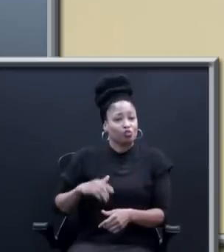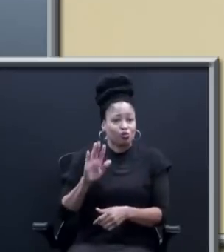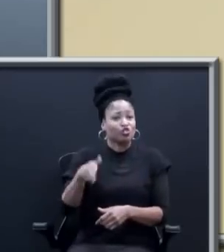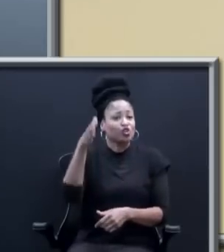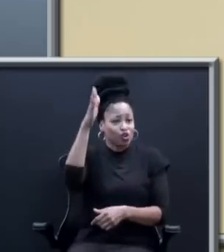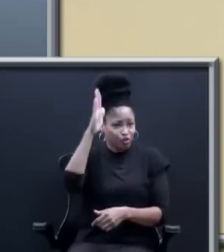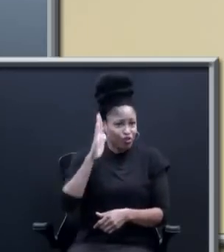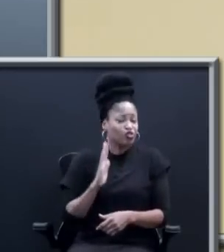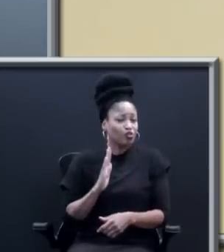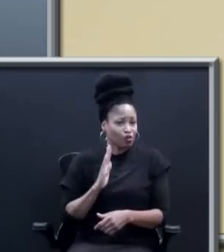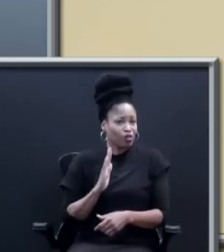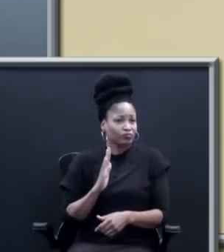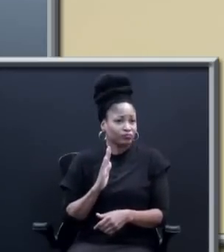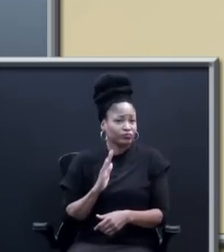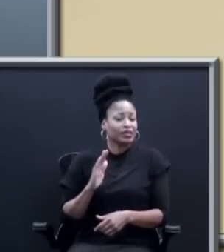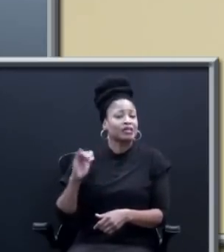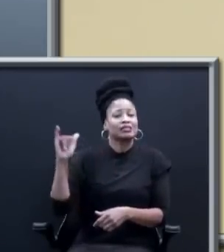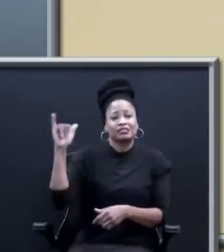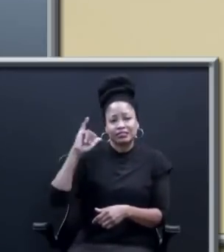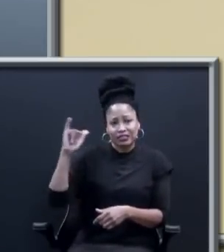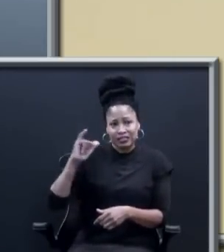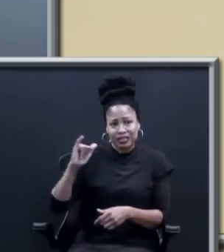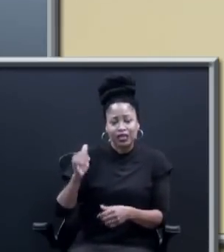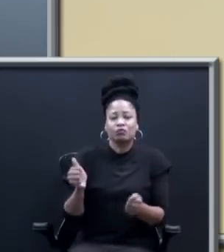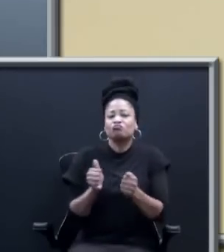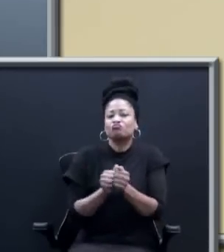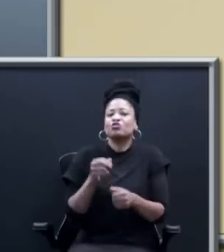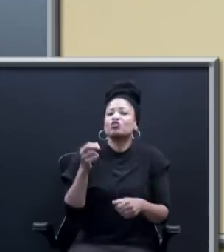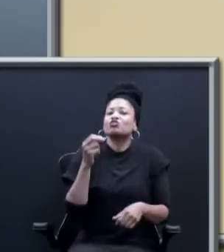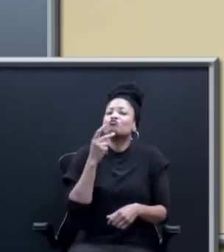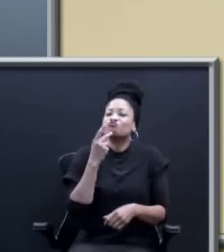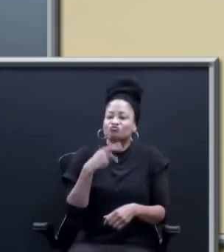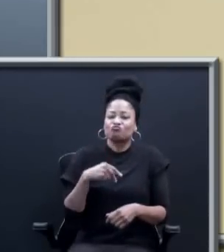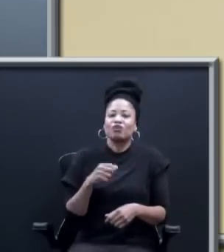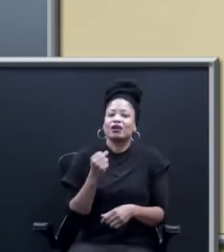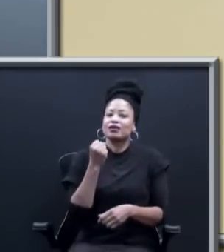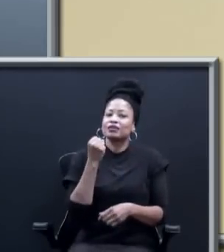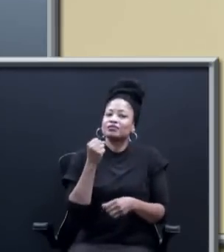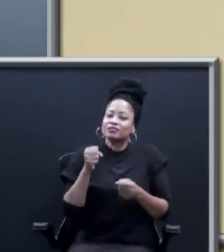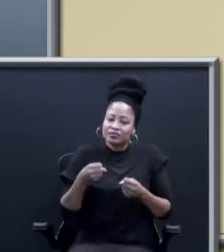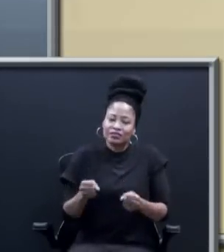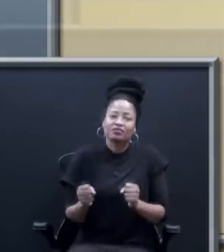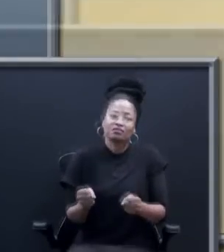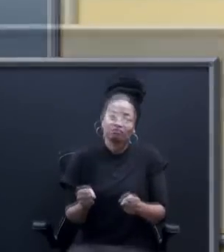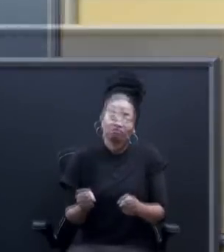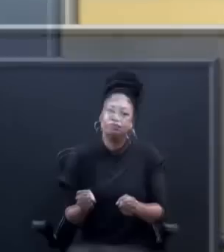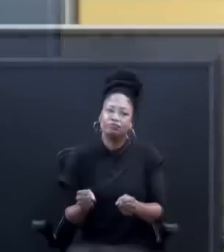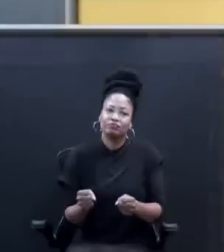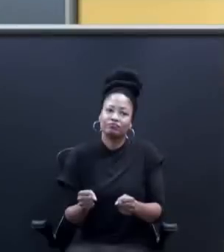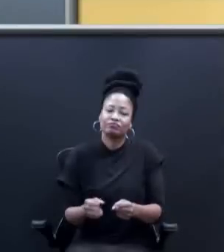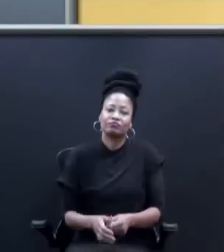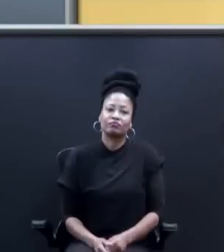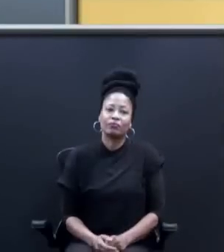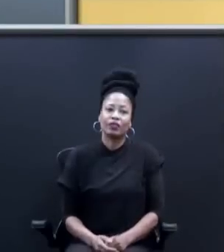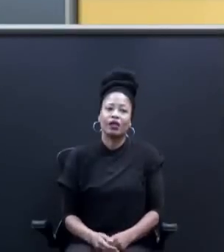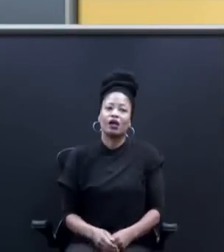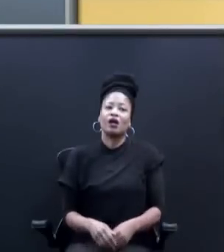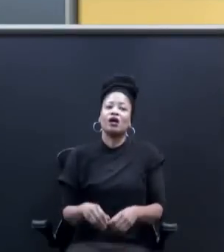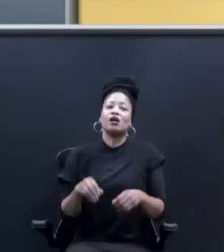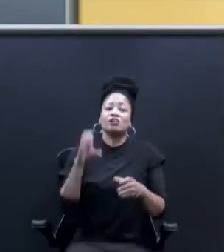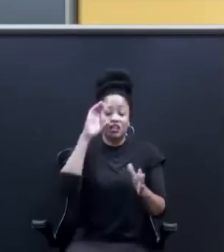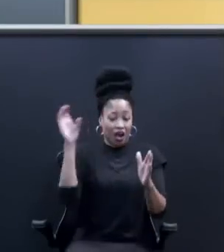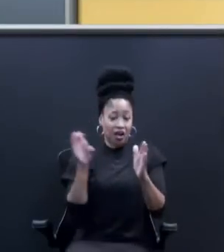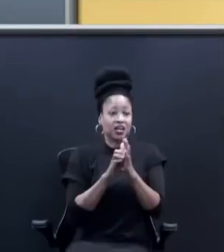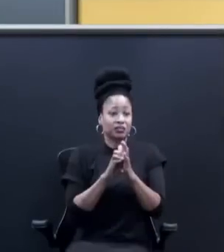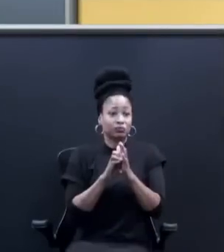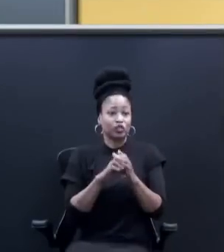to the Red Sea, which he dried up from before us until we were gone over. Okay, now put that up on the board right quick.